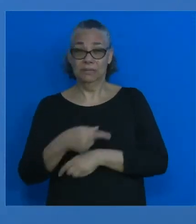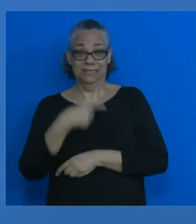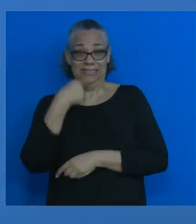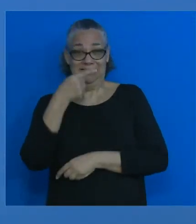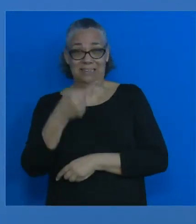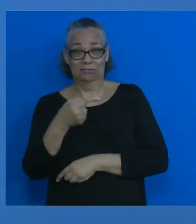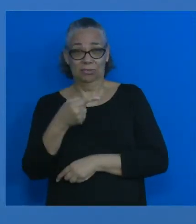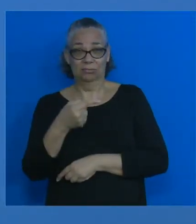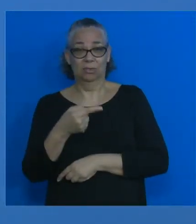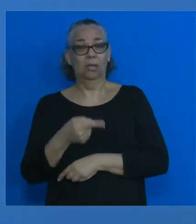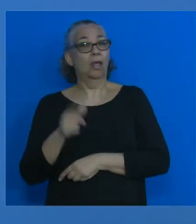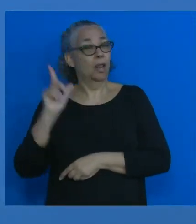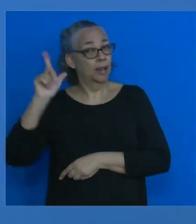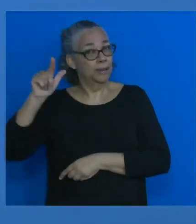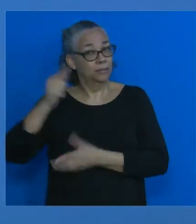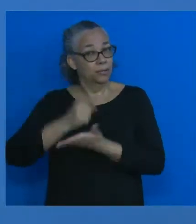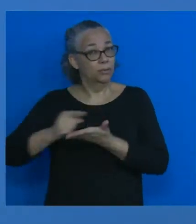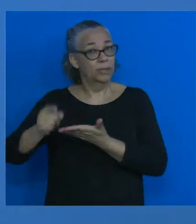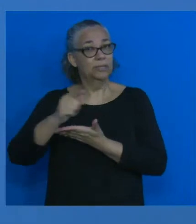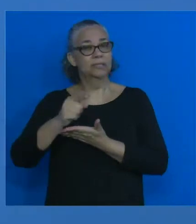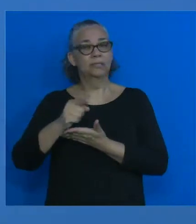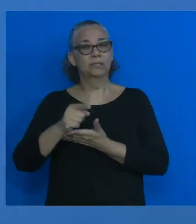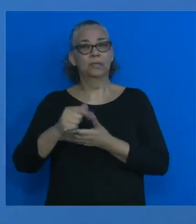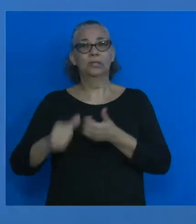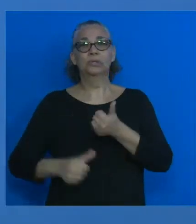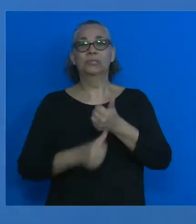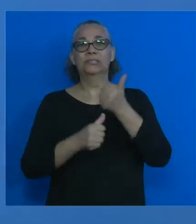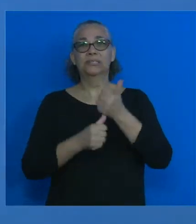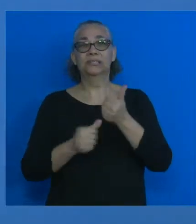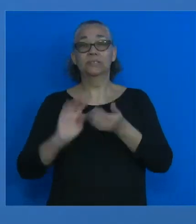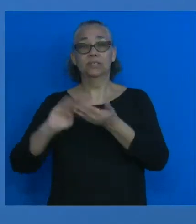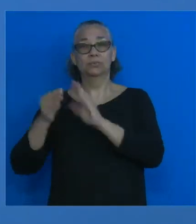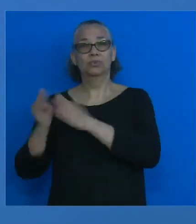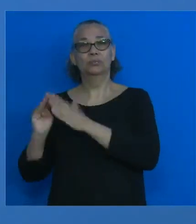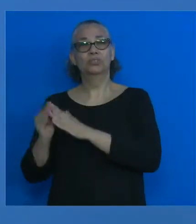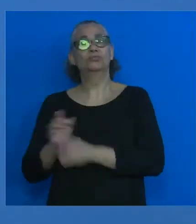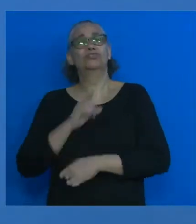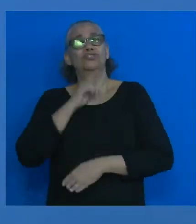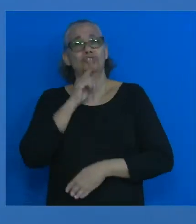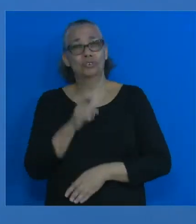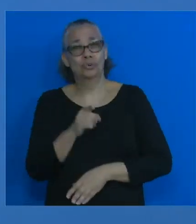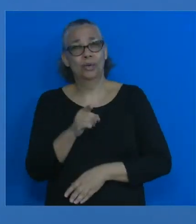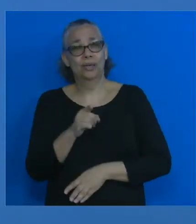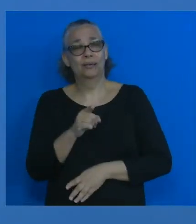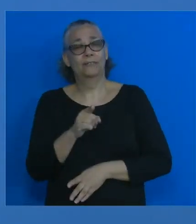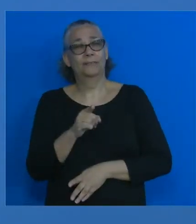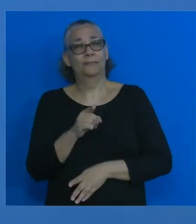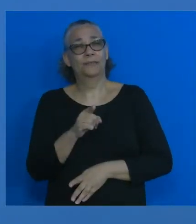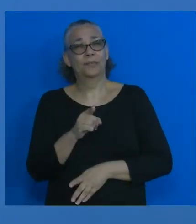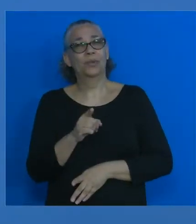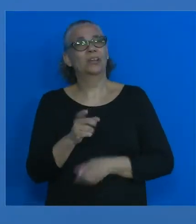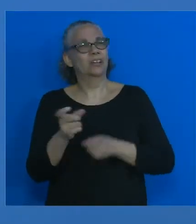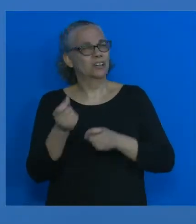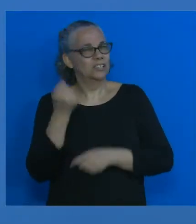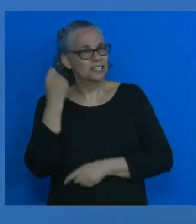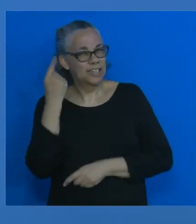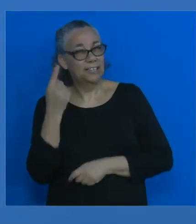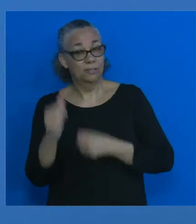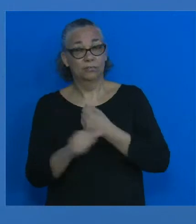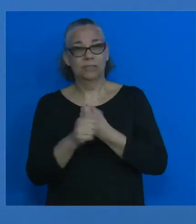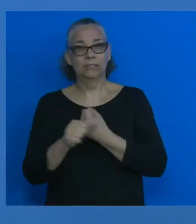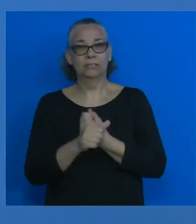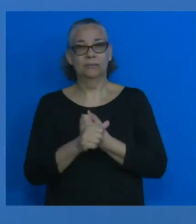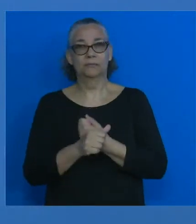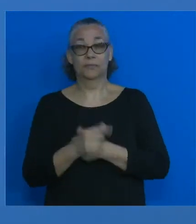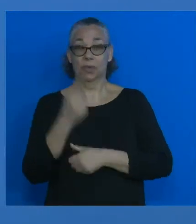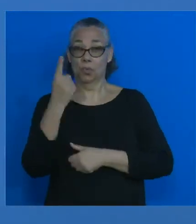to assist in what we are doing in the community to make sure we keep a grasp of those risks. One of those will